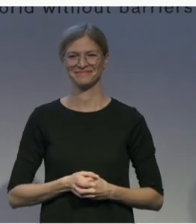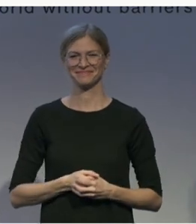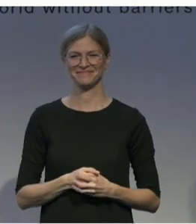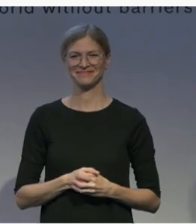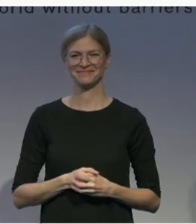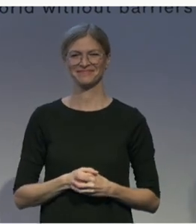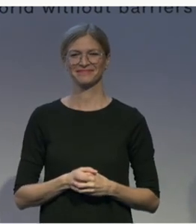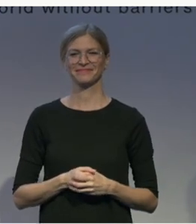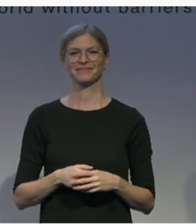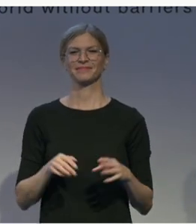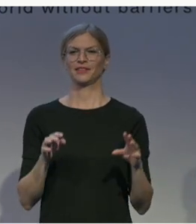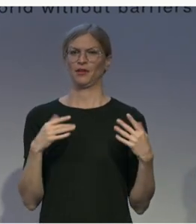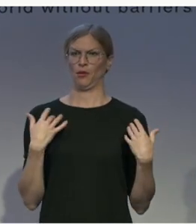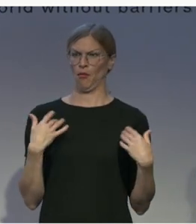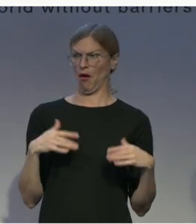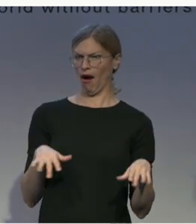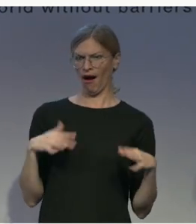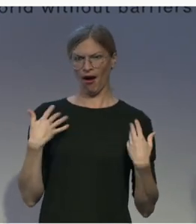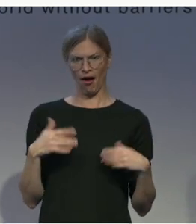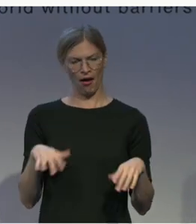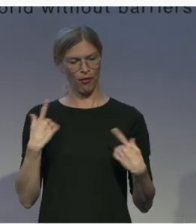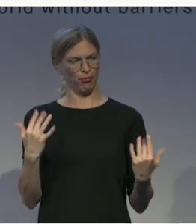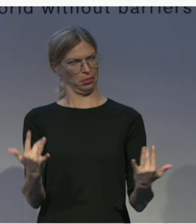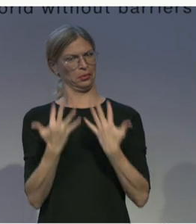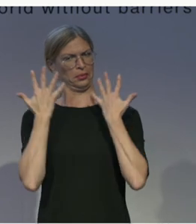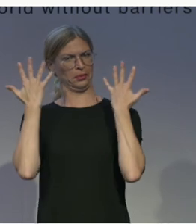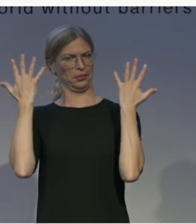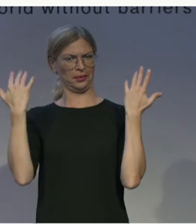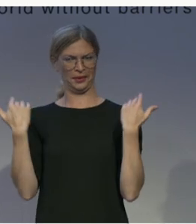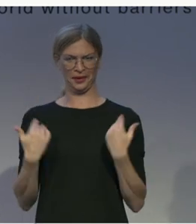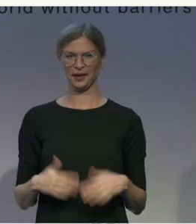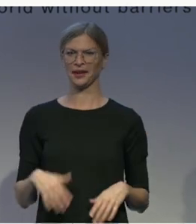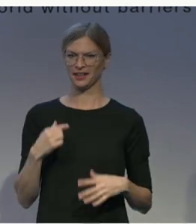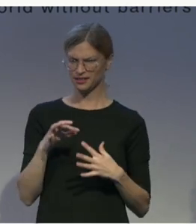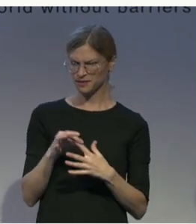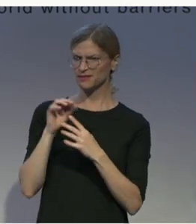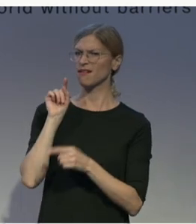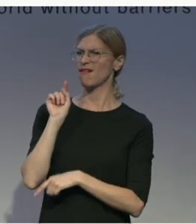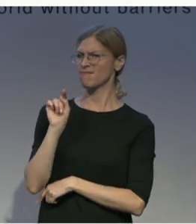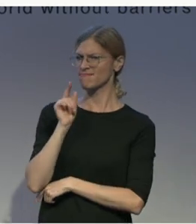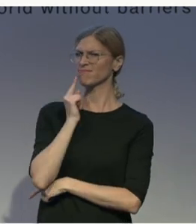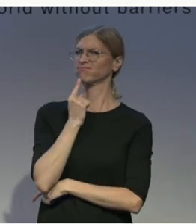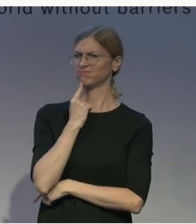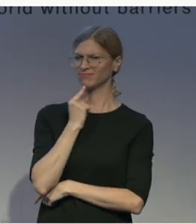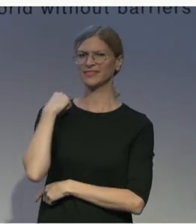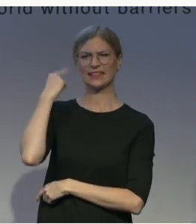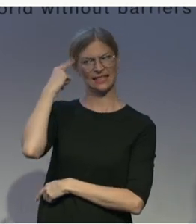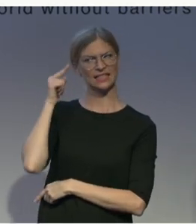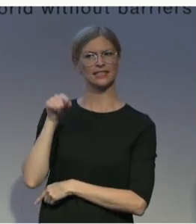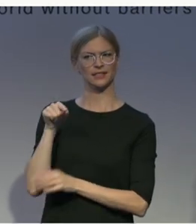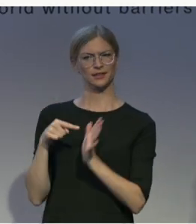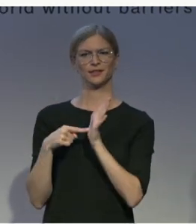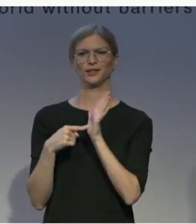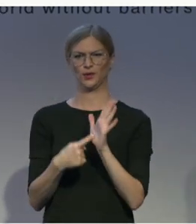Yeah, wow, that was impressive, and especially I think this tells you a little bit about, now we are having the conference in